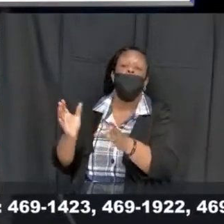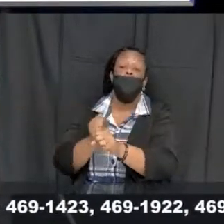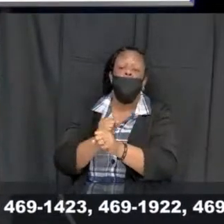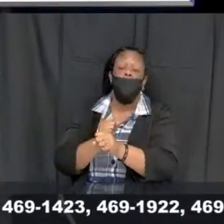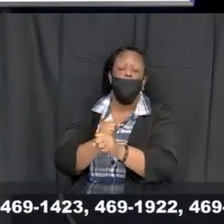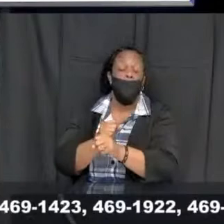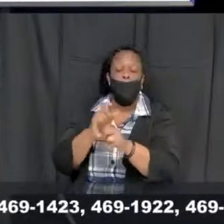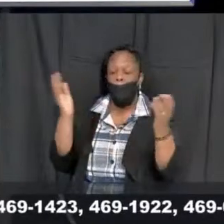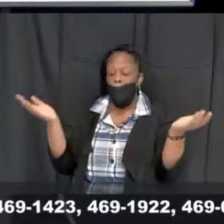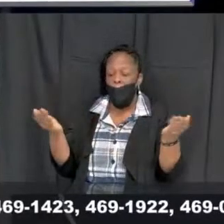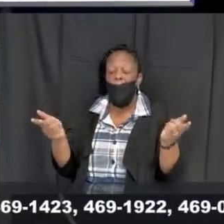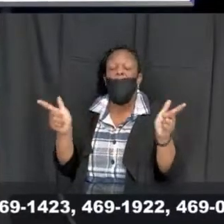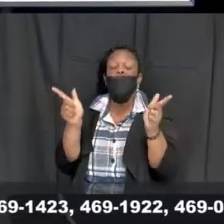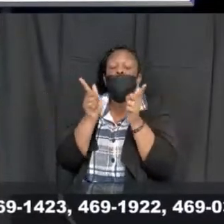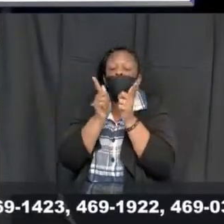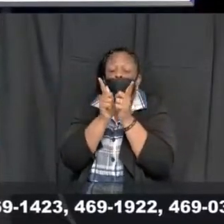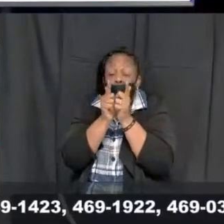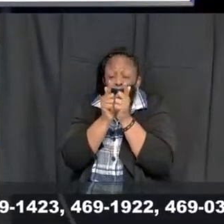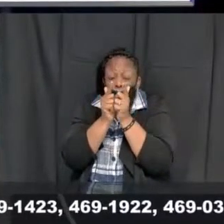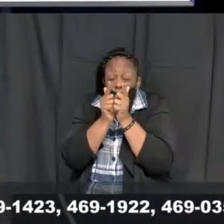rationale.